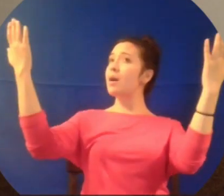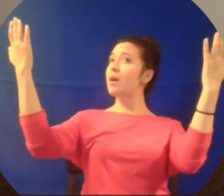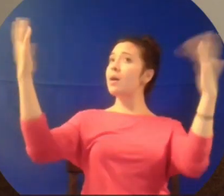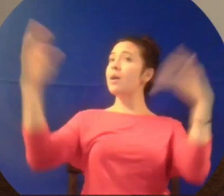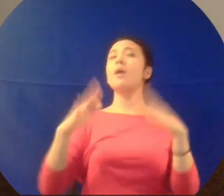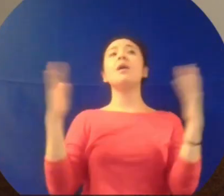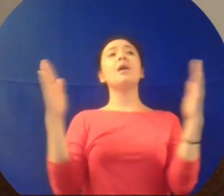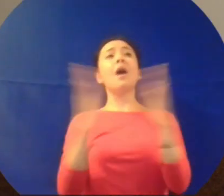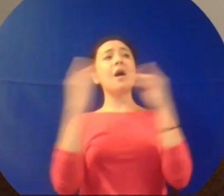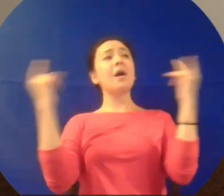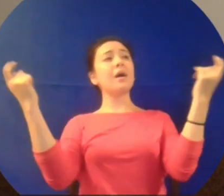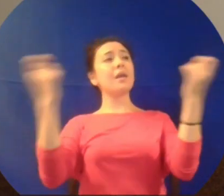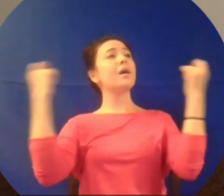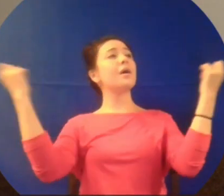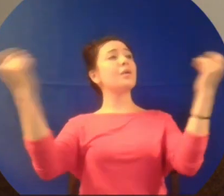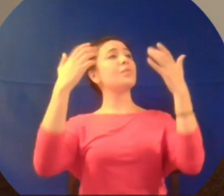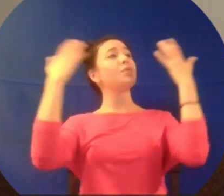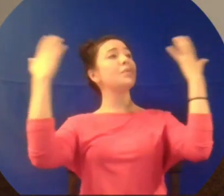Alleluia,